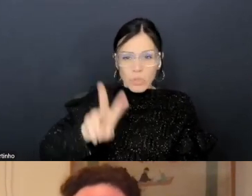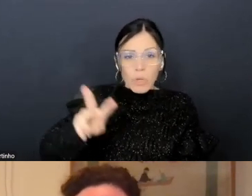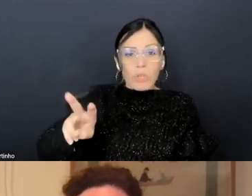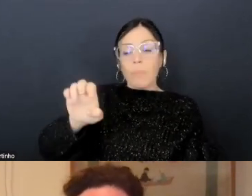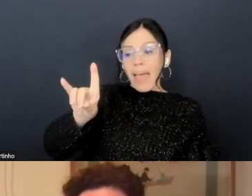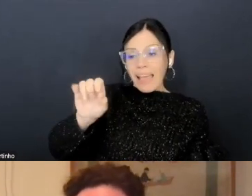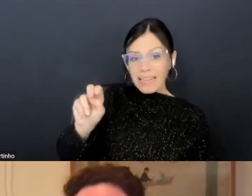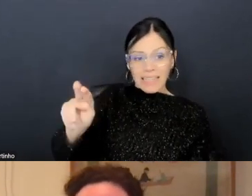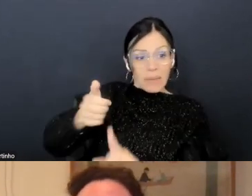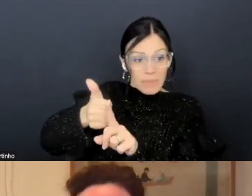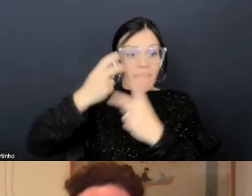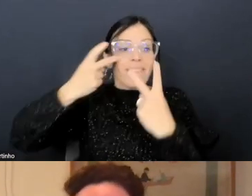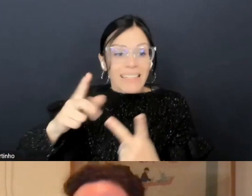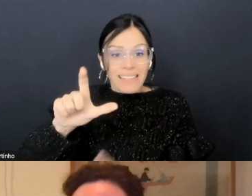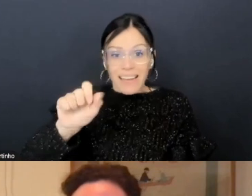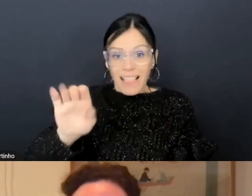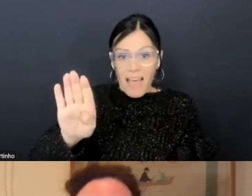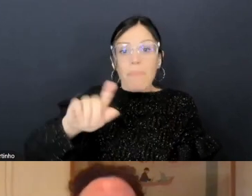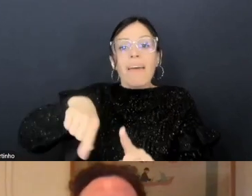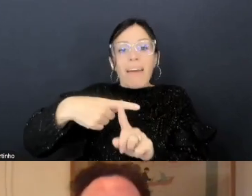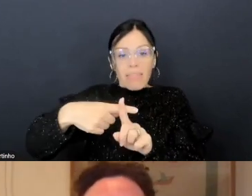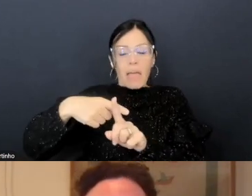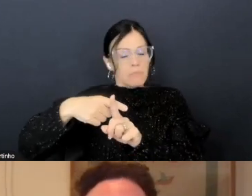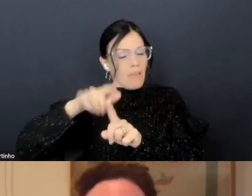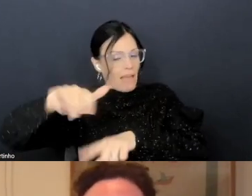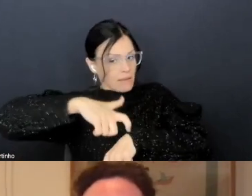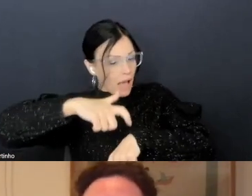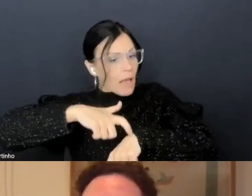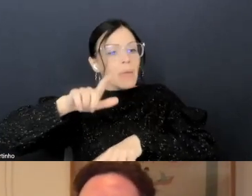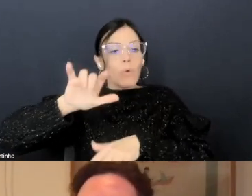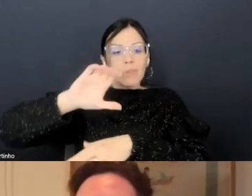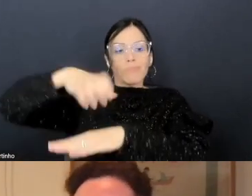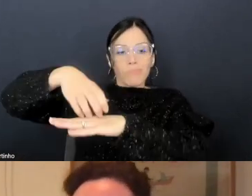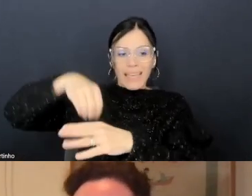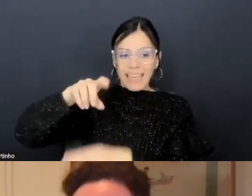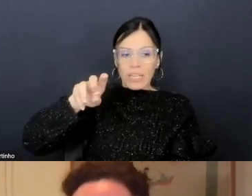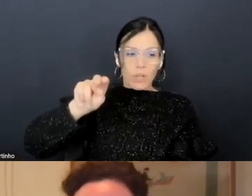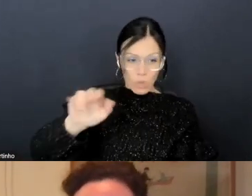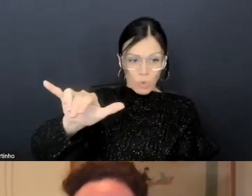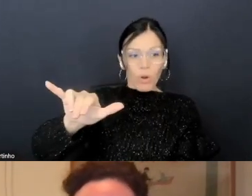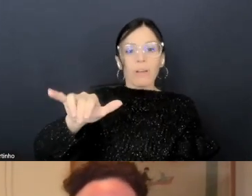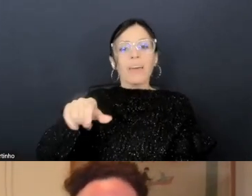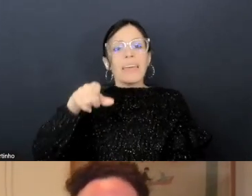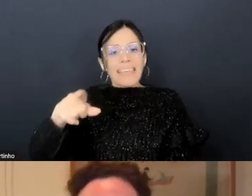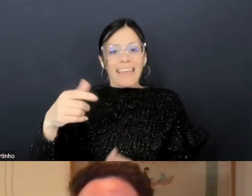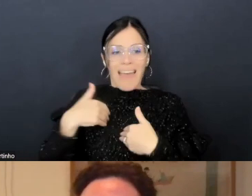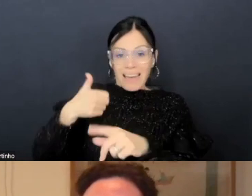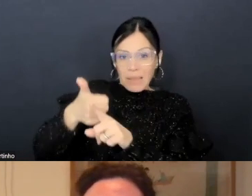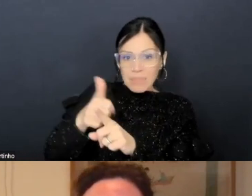first to visit the labs then located in new york near the current whitney museum for an audiometric exam